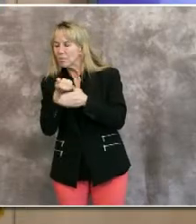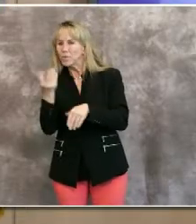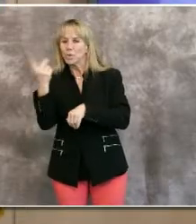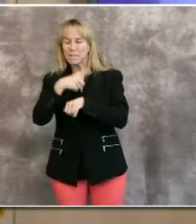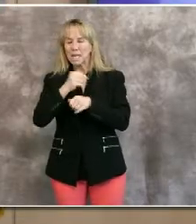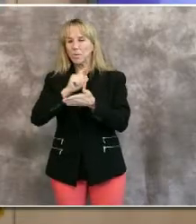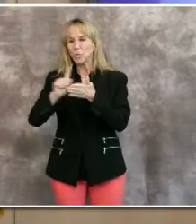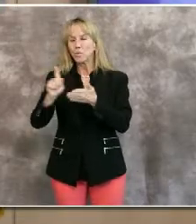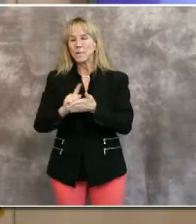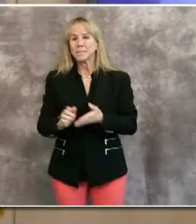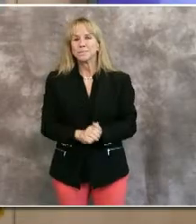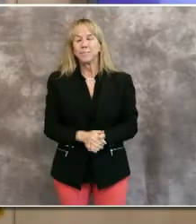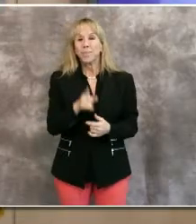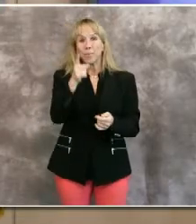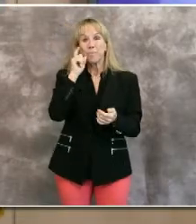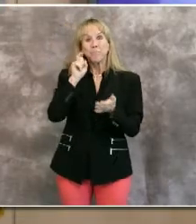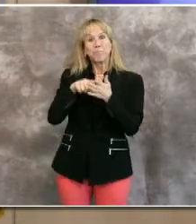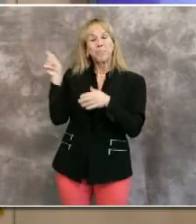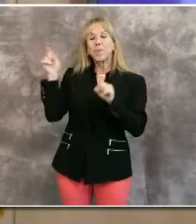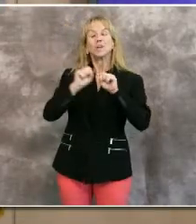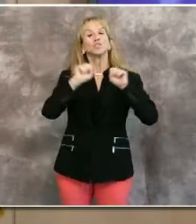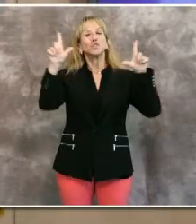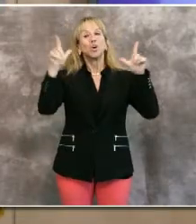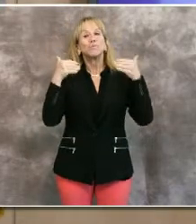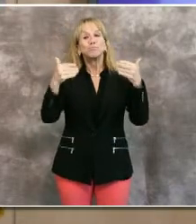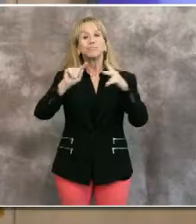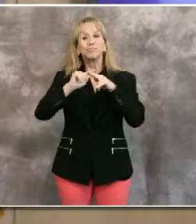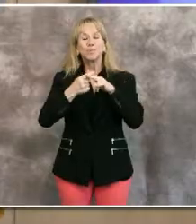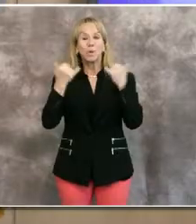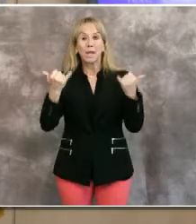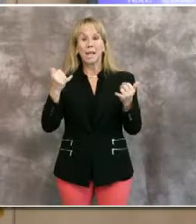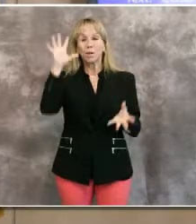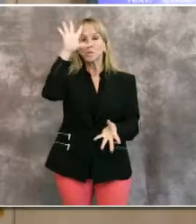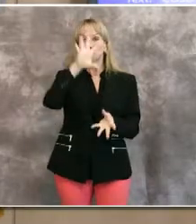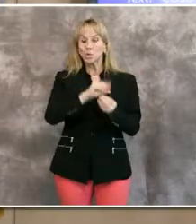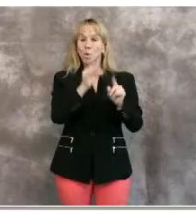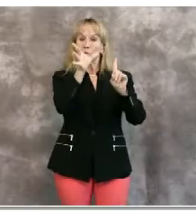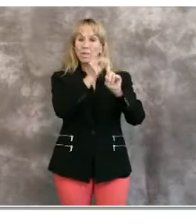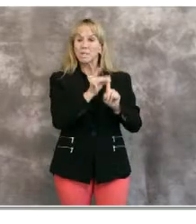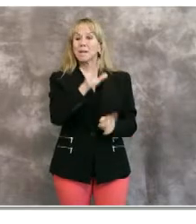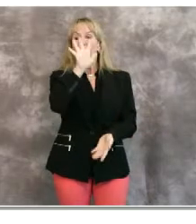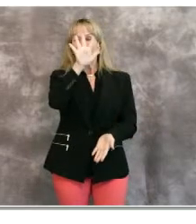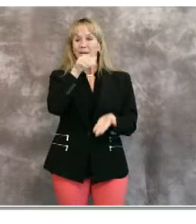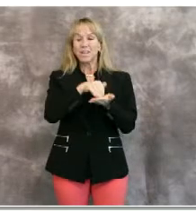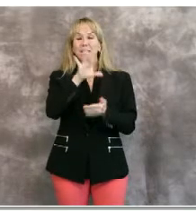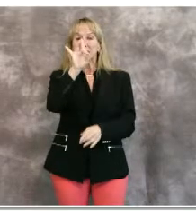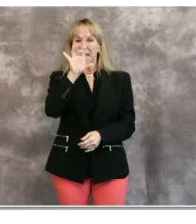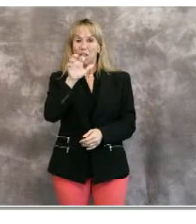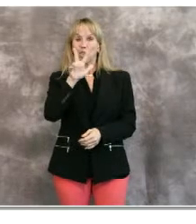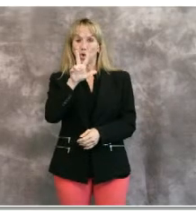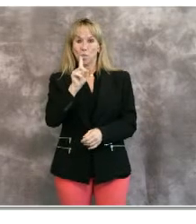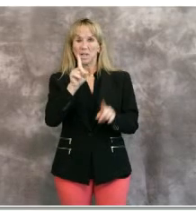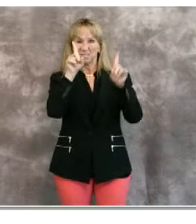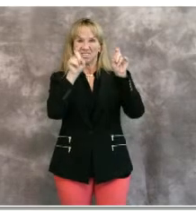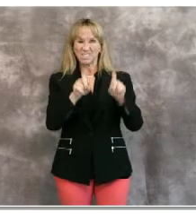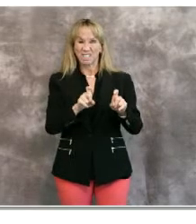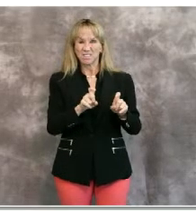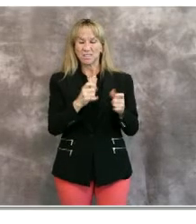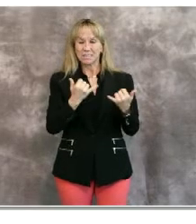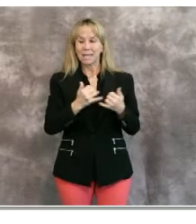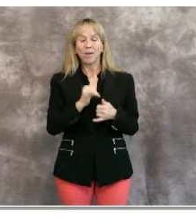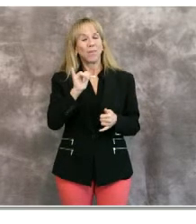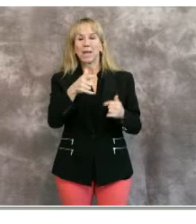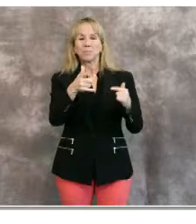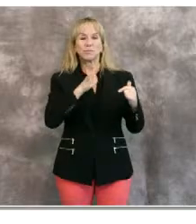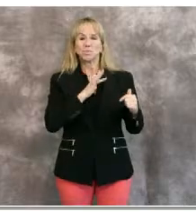jump into our charts today. We have today we're reporting total testing of 5,831. This